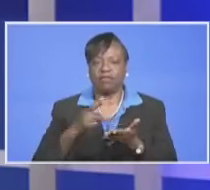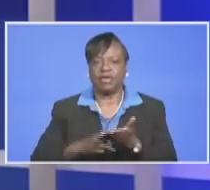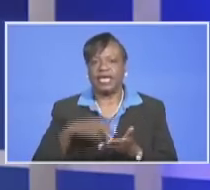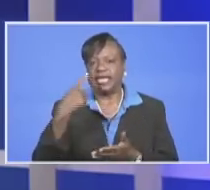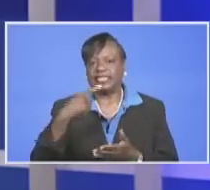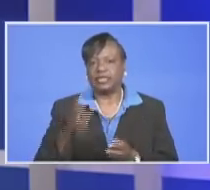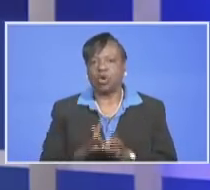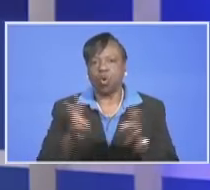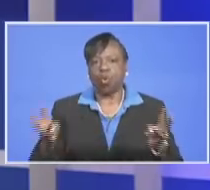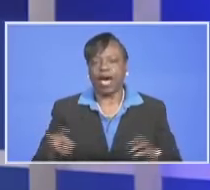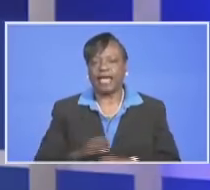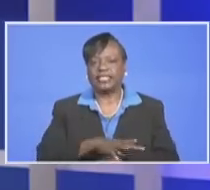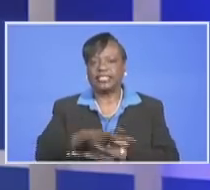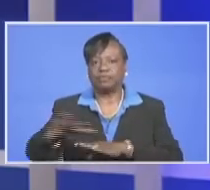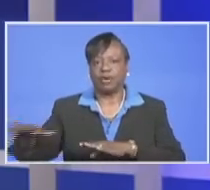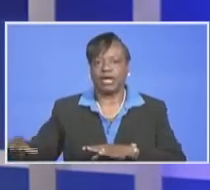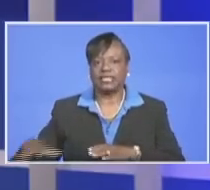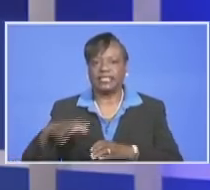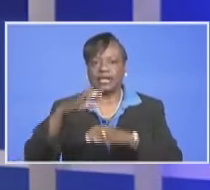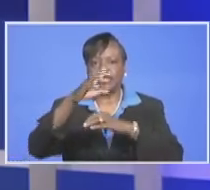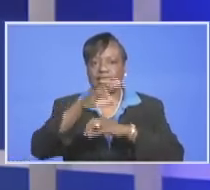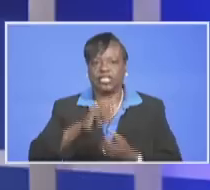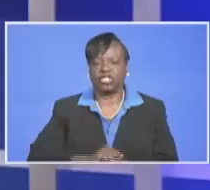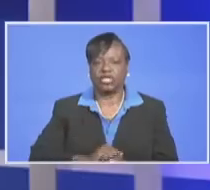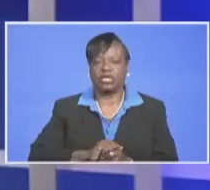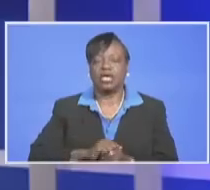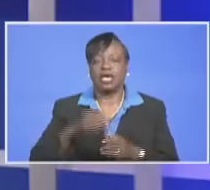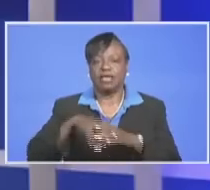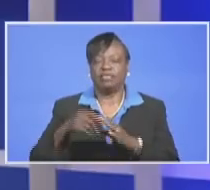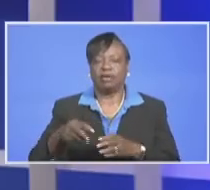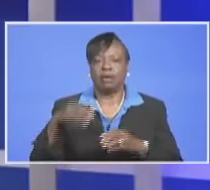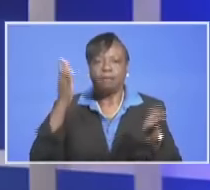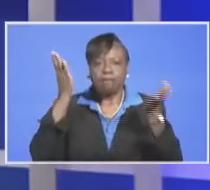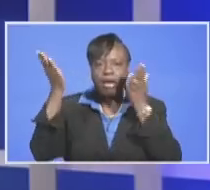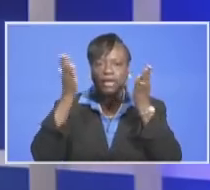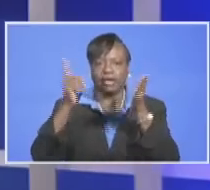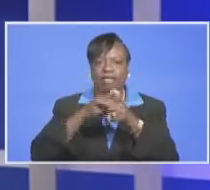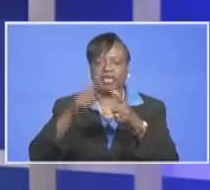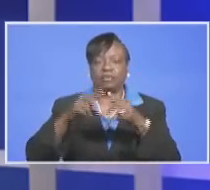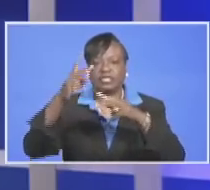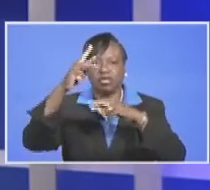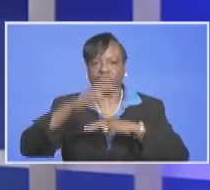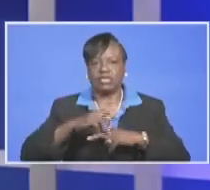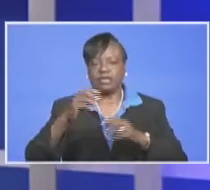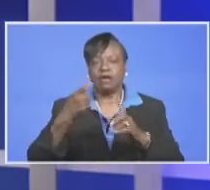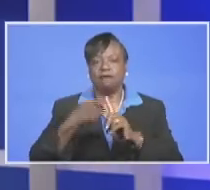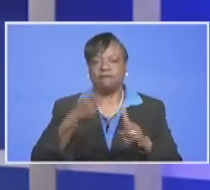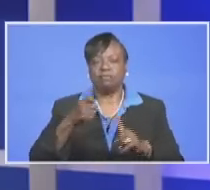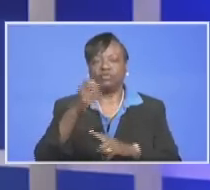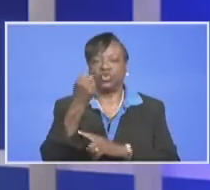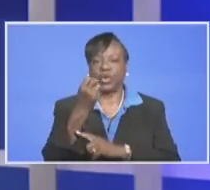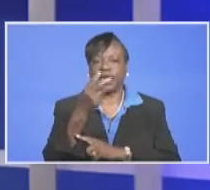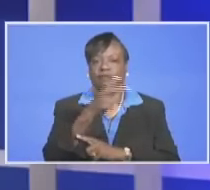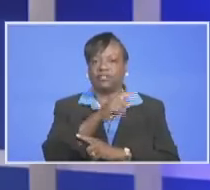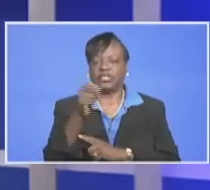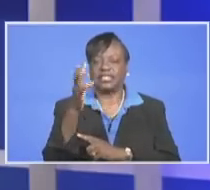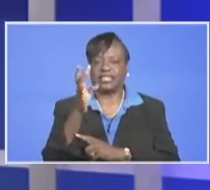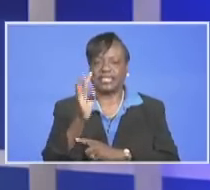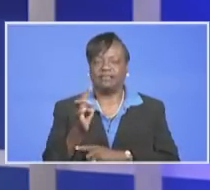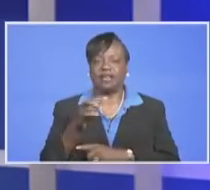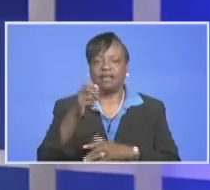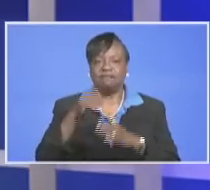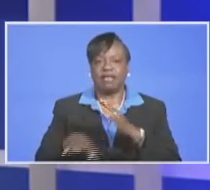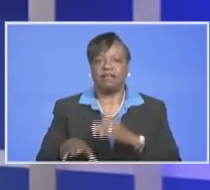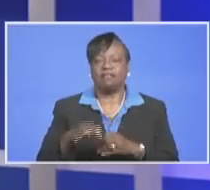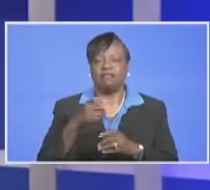widespread consolidation of the market where the number of gaming houses decreased from 12 to 7 and the number of locations fell from 635